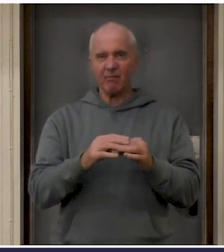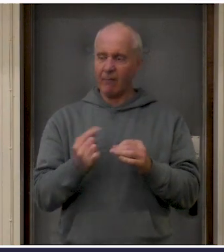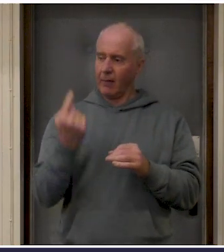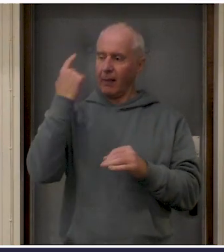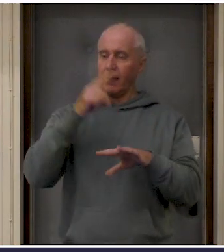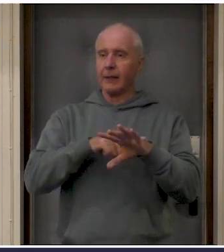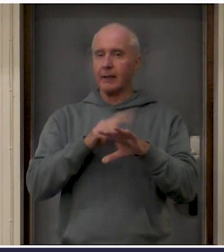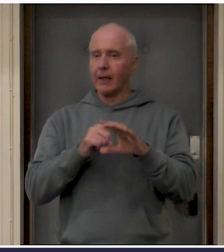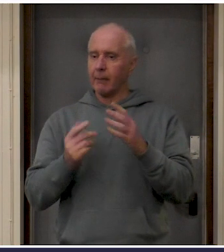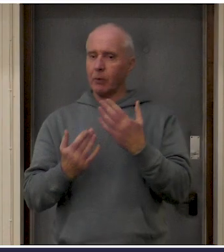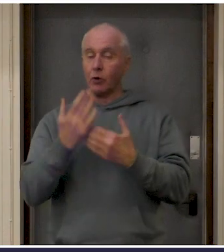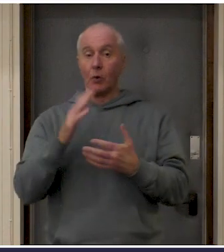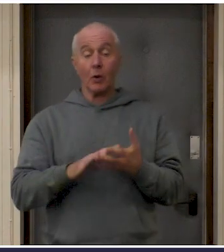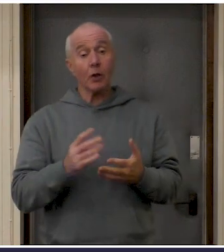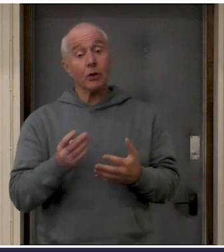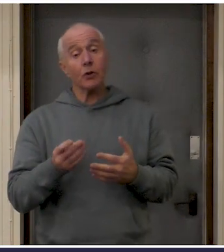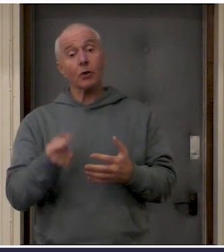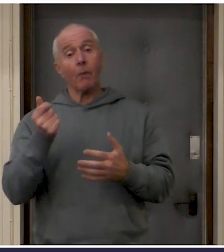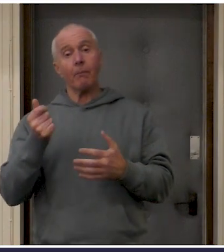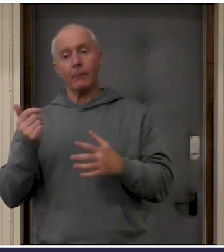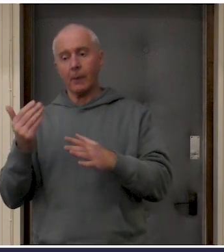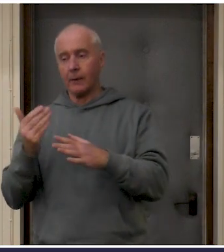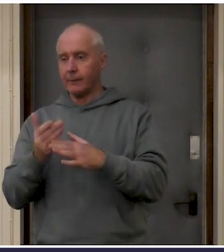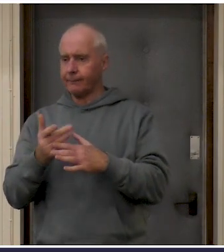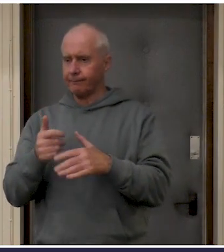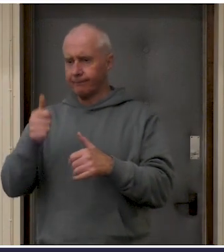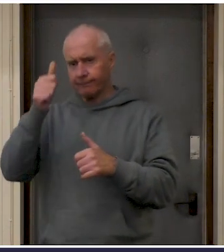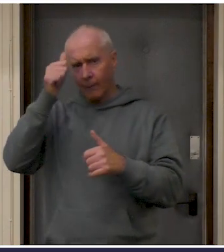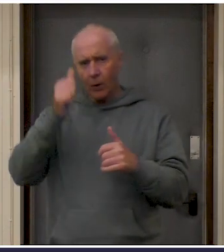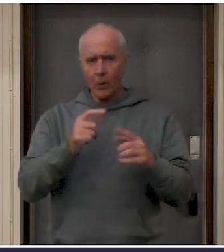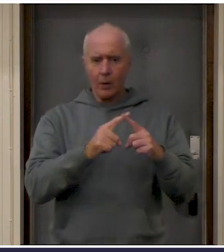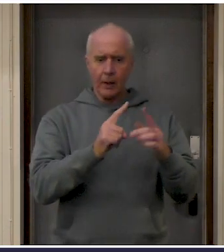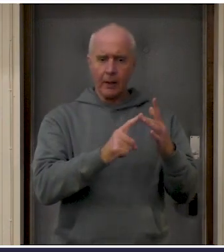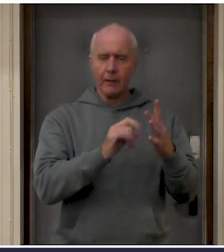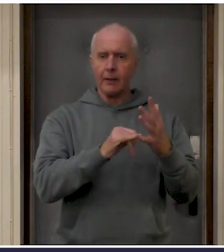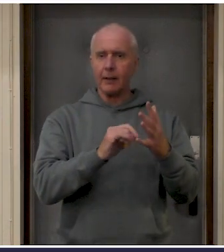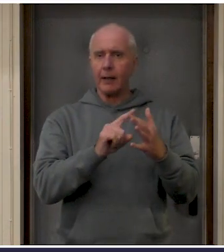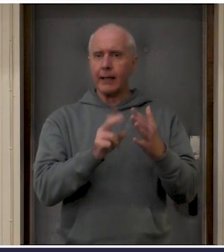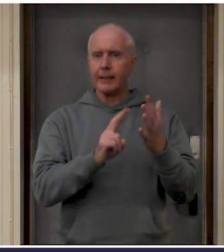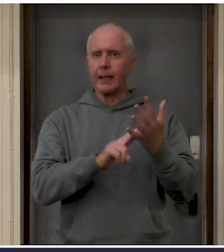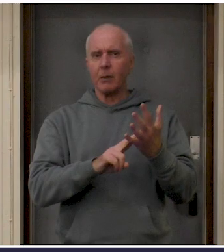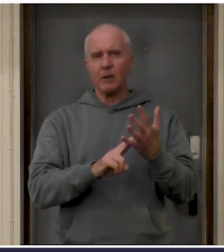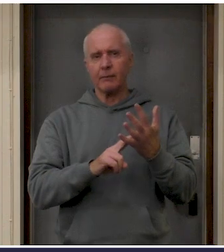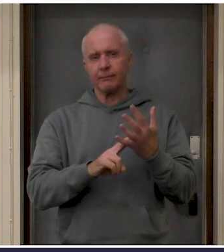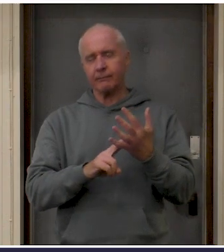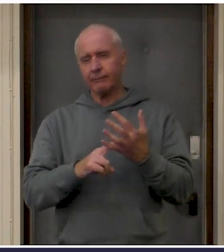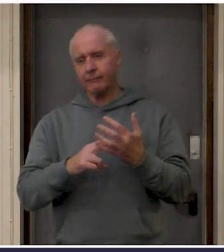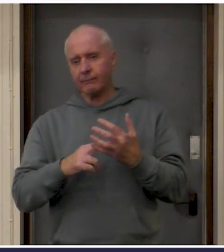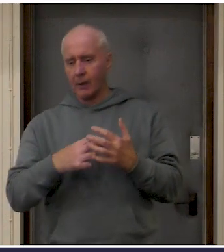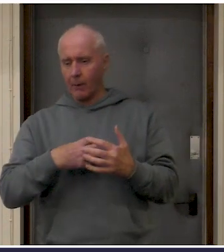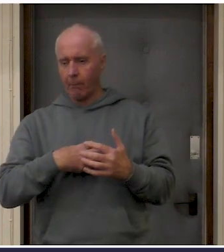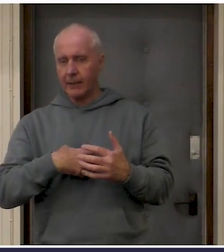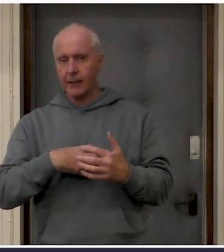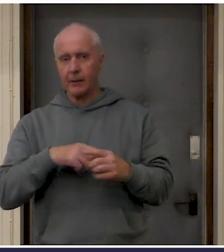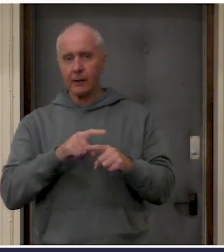There were some civil initiatives, so some of you may remember President Eisenhower of the US had a famous Atoms